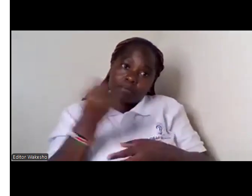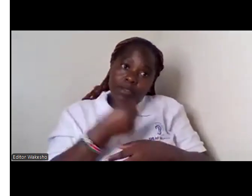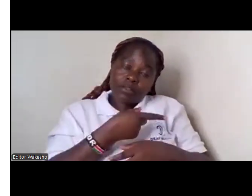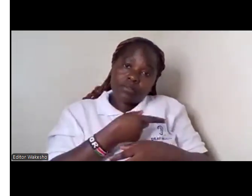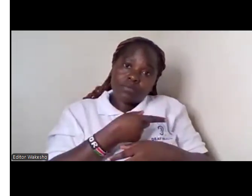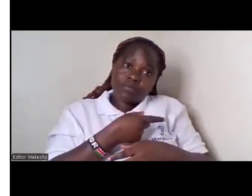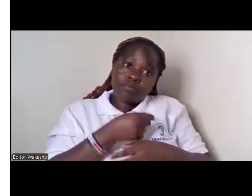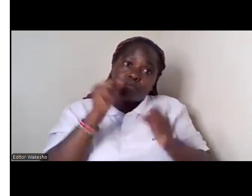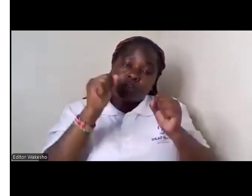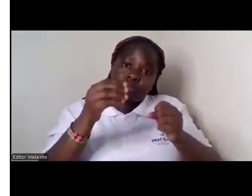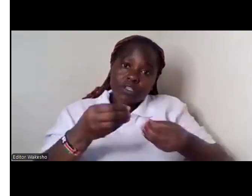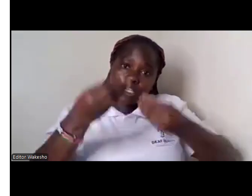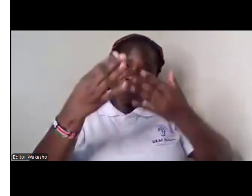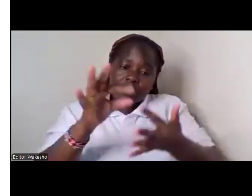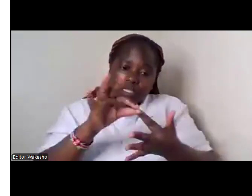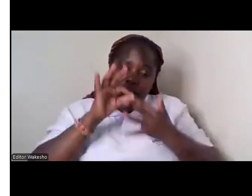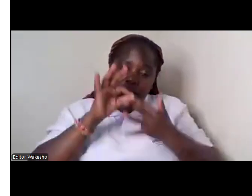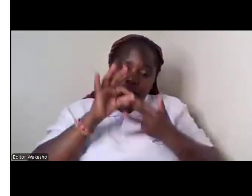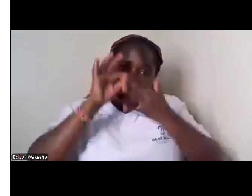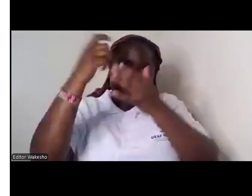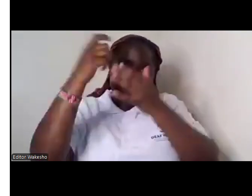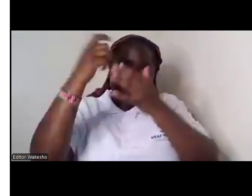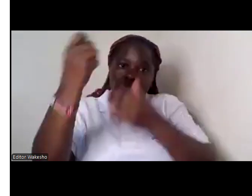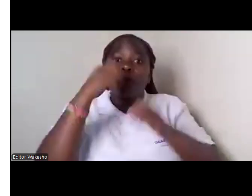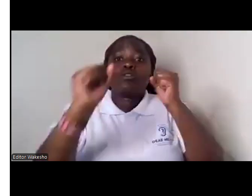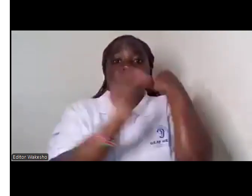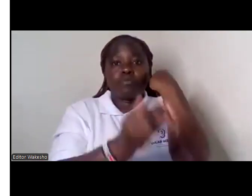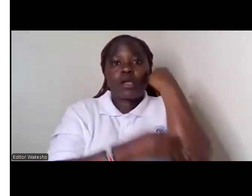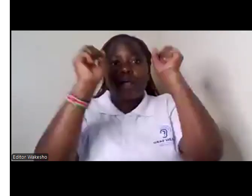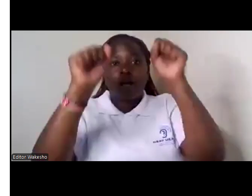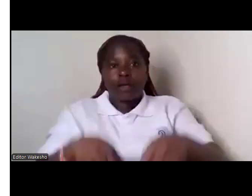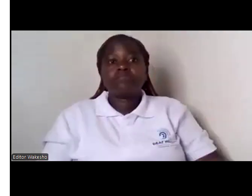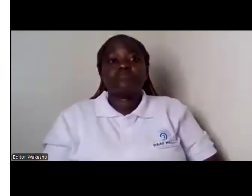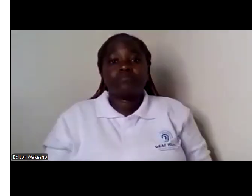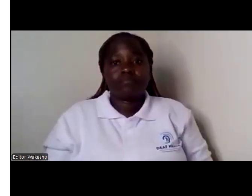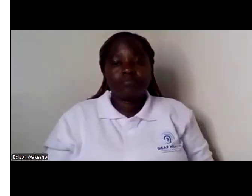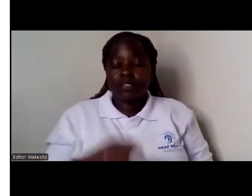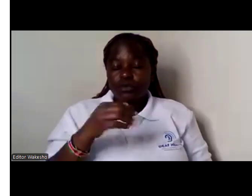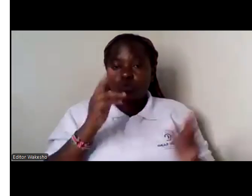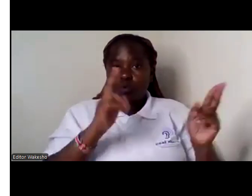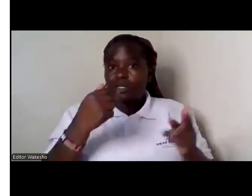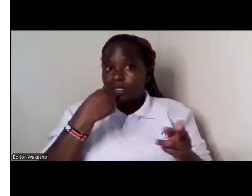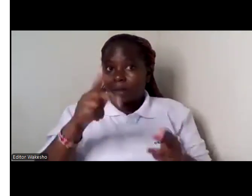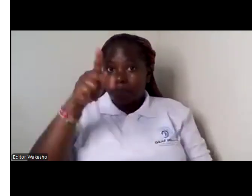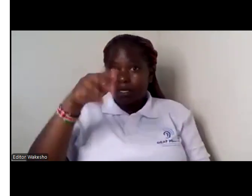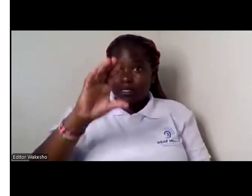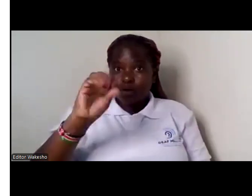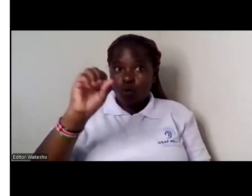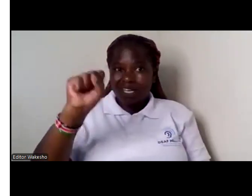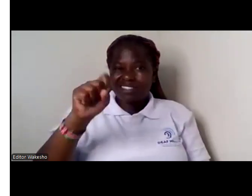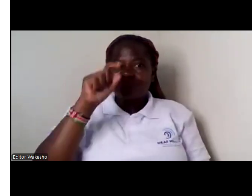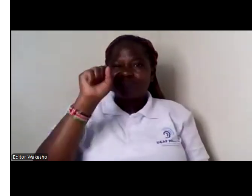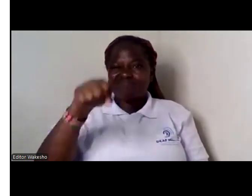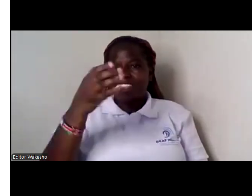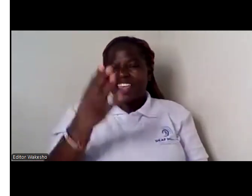we can give them some special medication so that they can get pregnant. We normally say PCOS is the most treatable